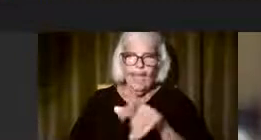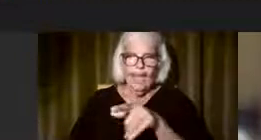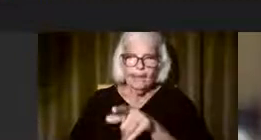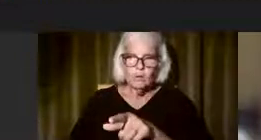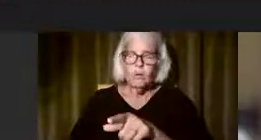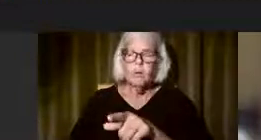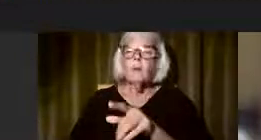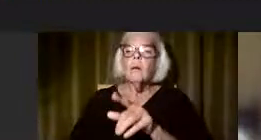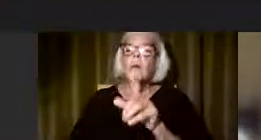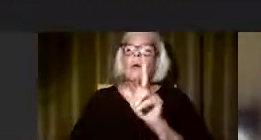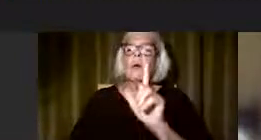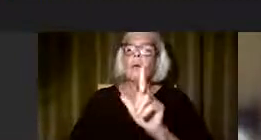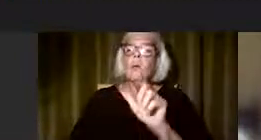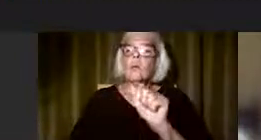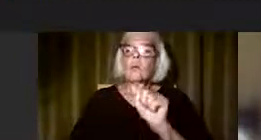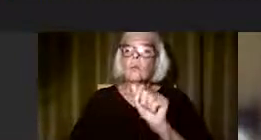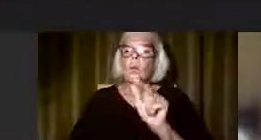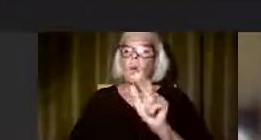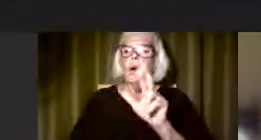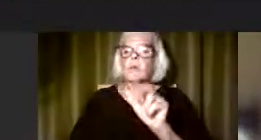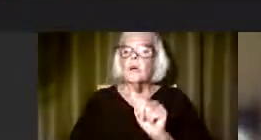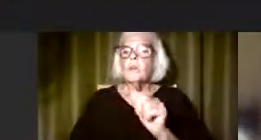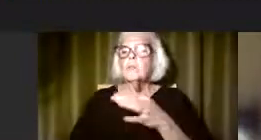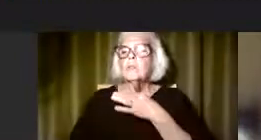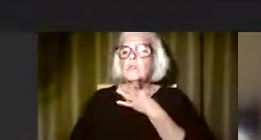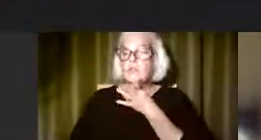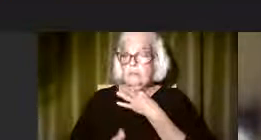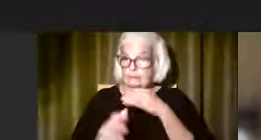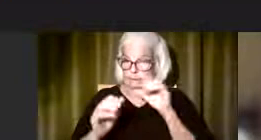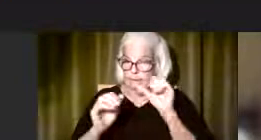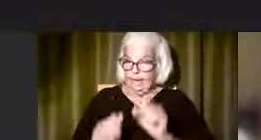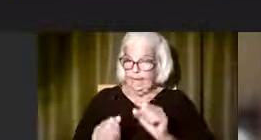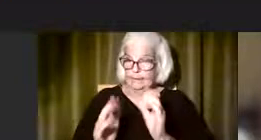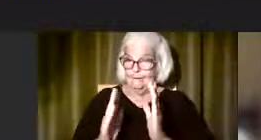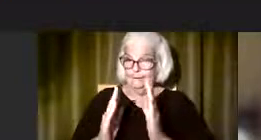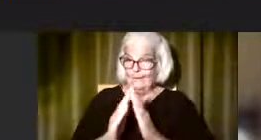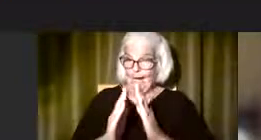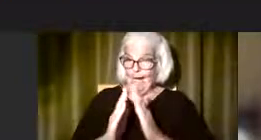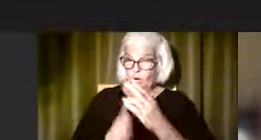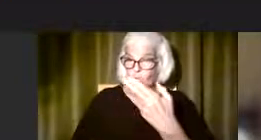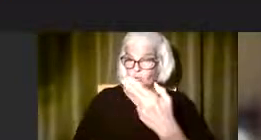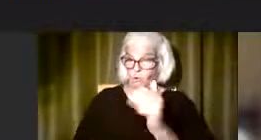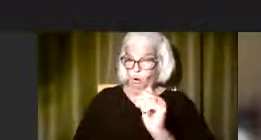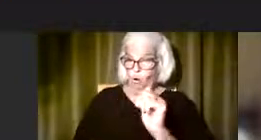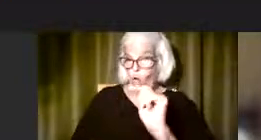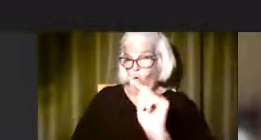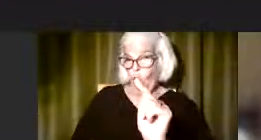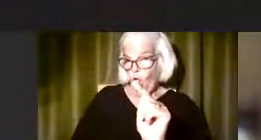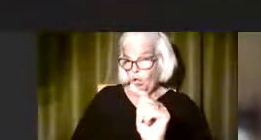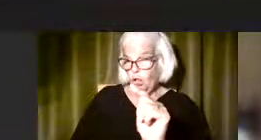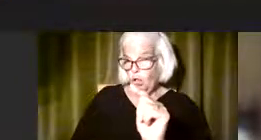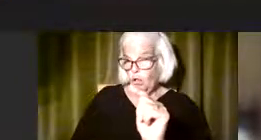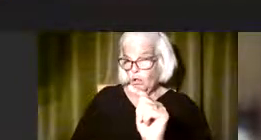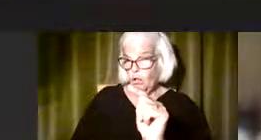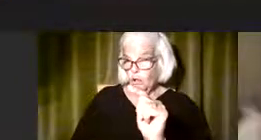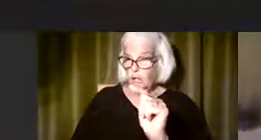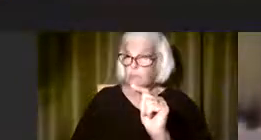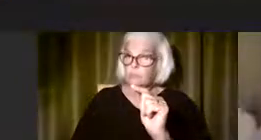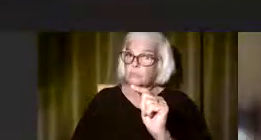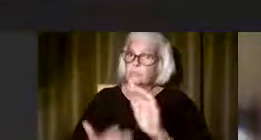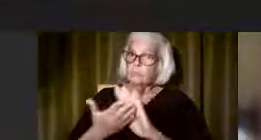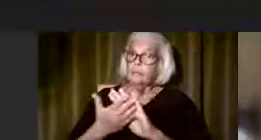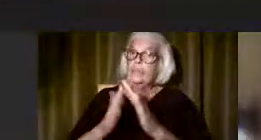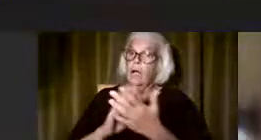be a distribution center. Yeah, and it's certainly feasible. Right now, I think this is